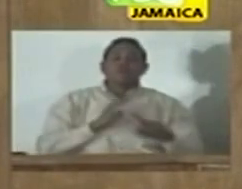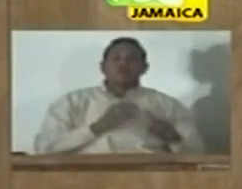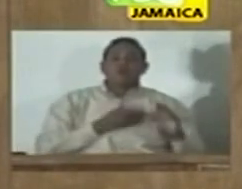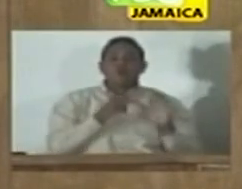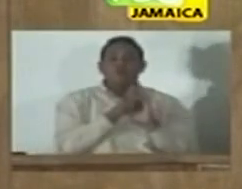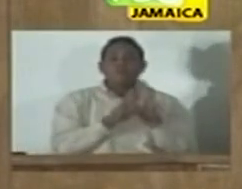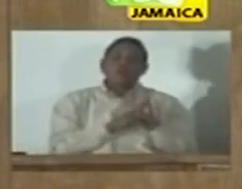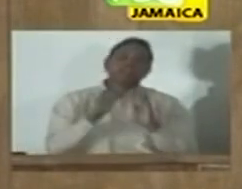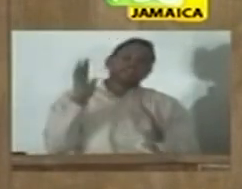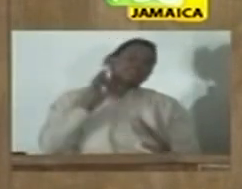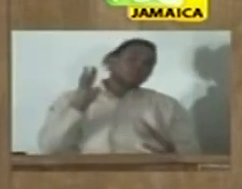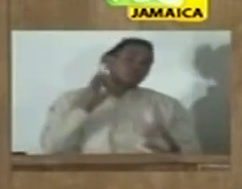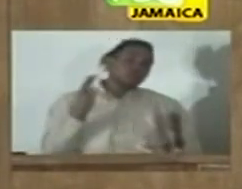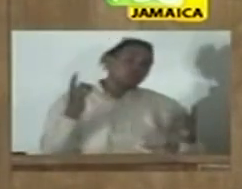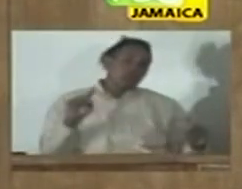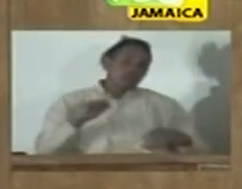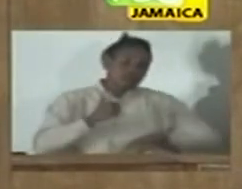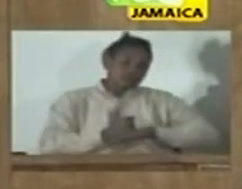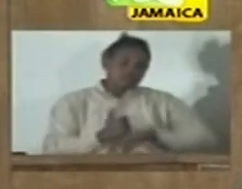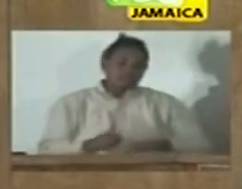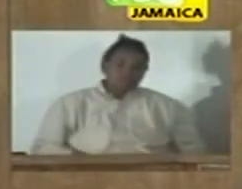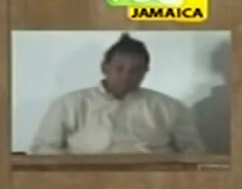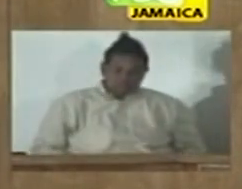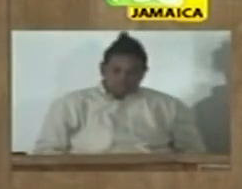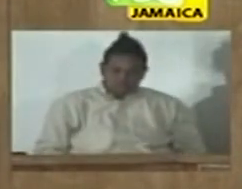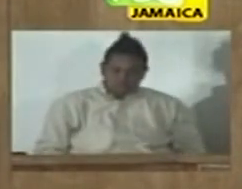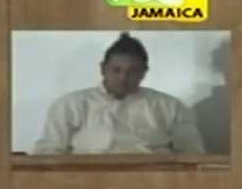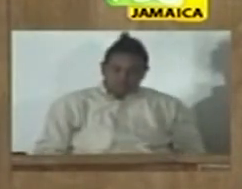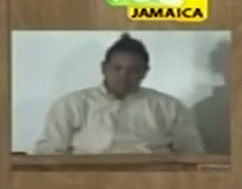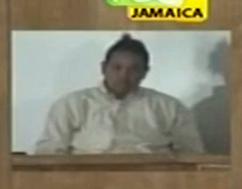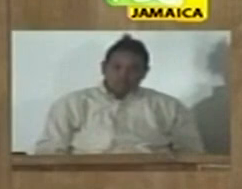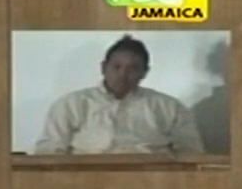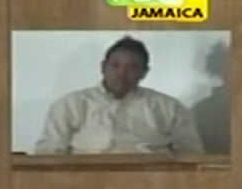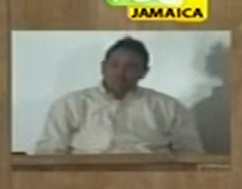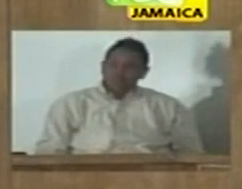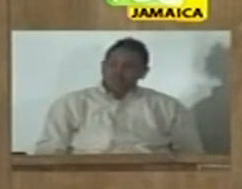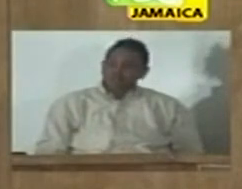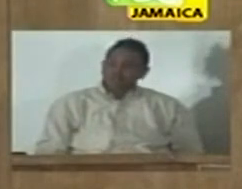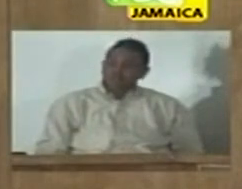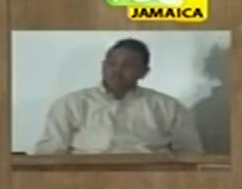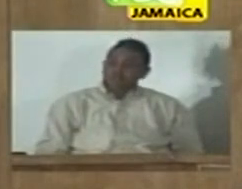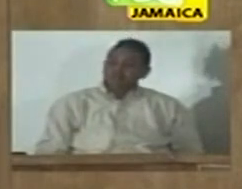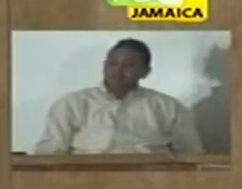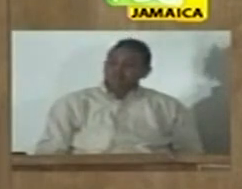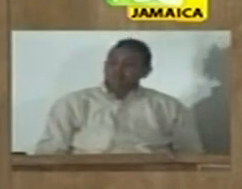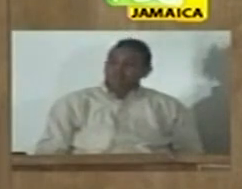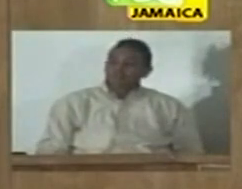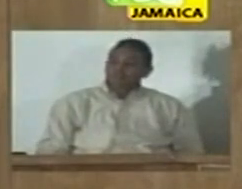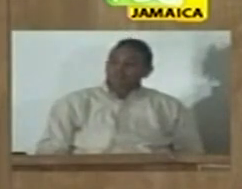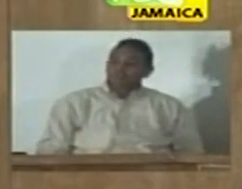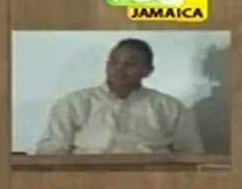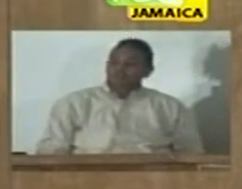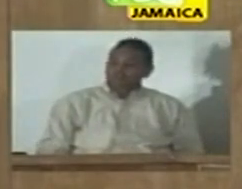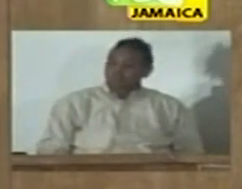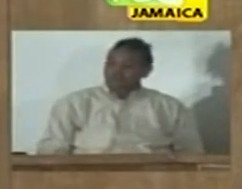policies. Well, if you don't think 208 billion is a windfall, I can understand.